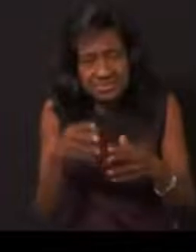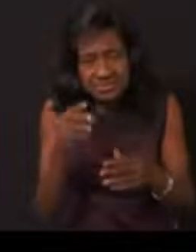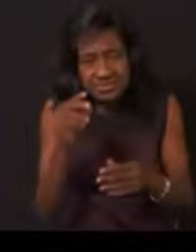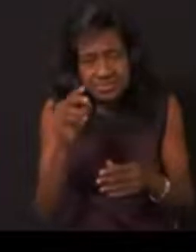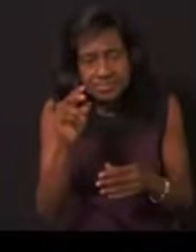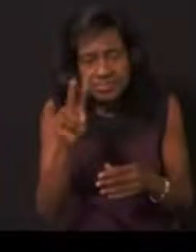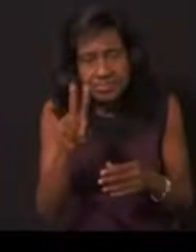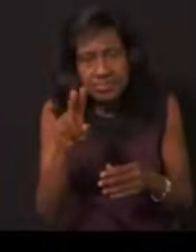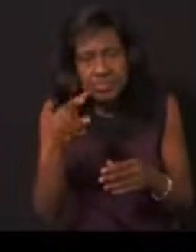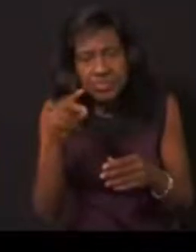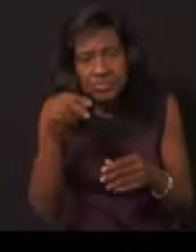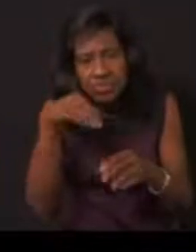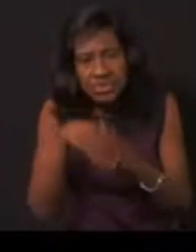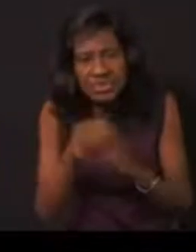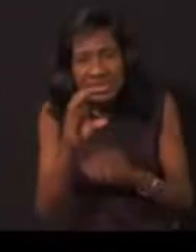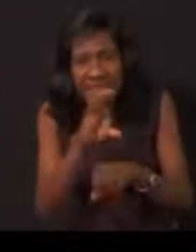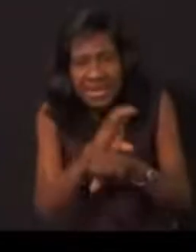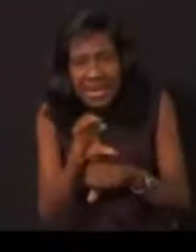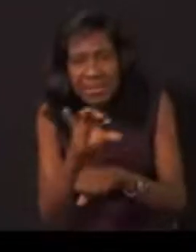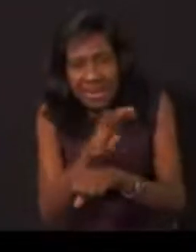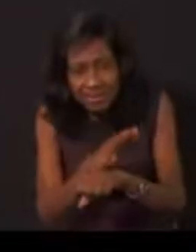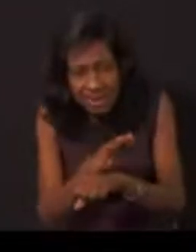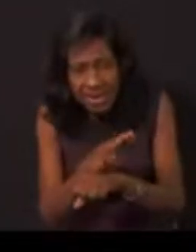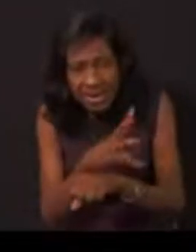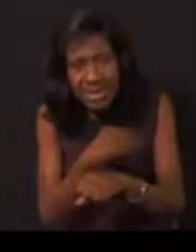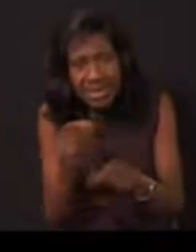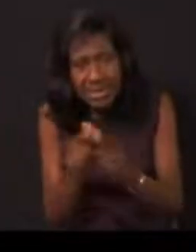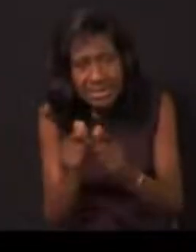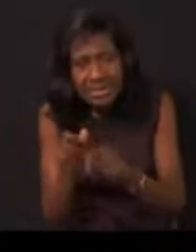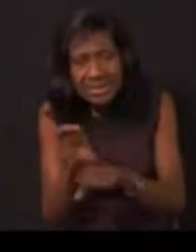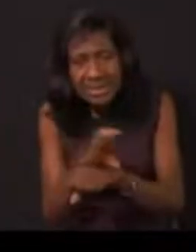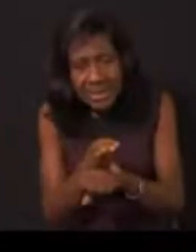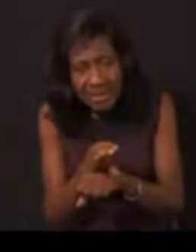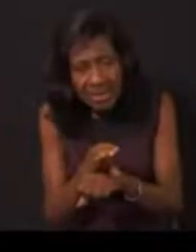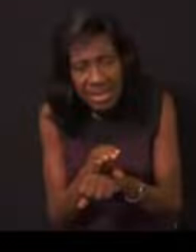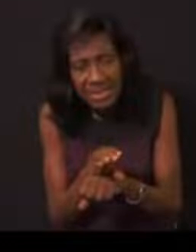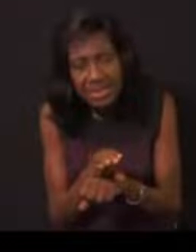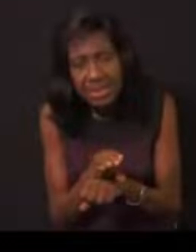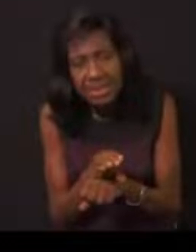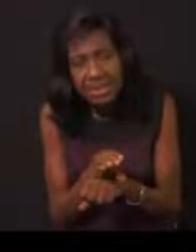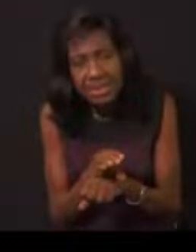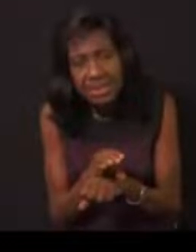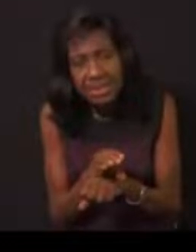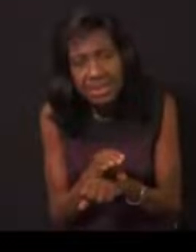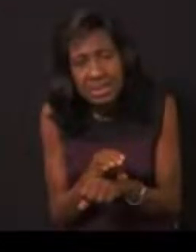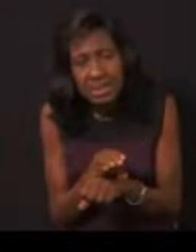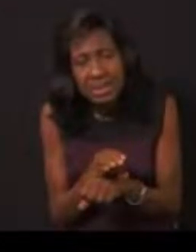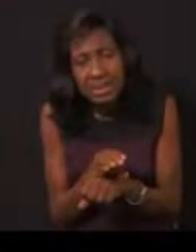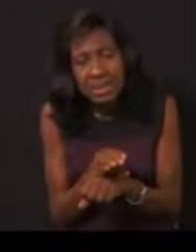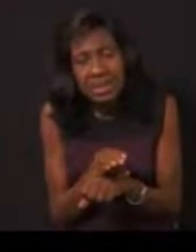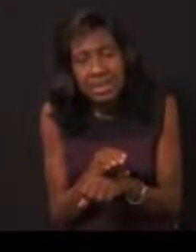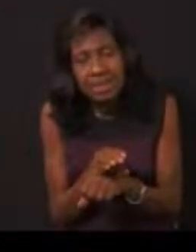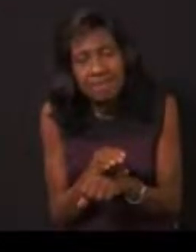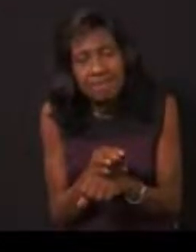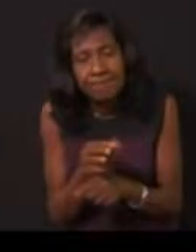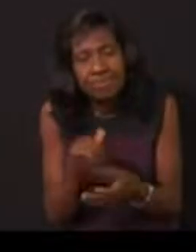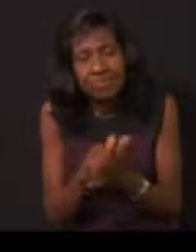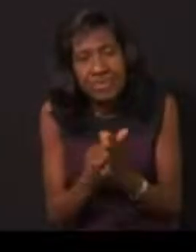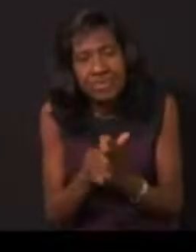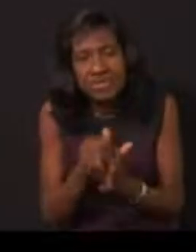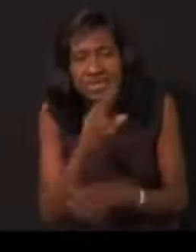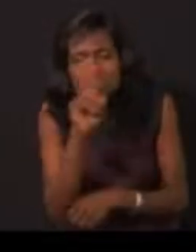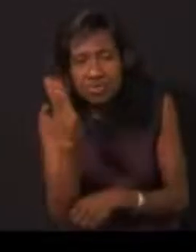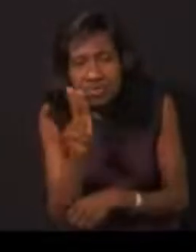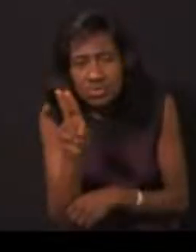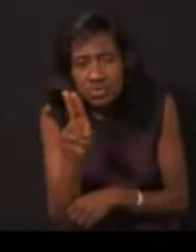of patients over in our sister islands, Cayman Brac and Little Cayman, and which are used